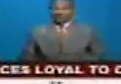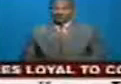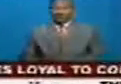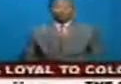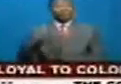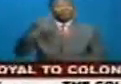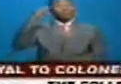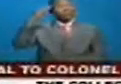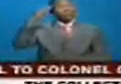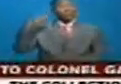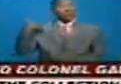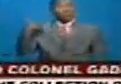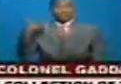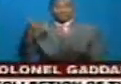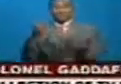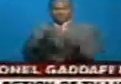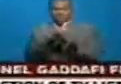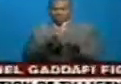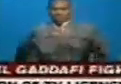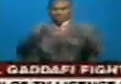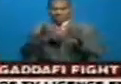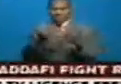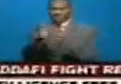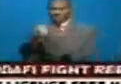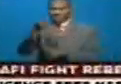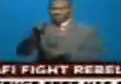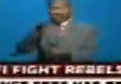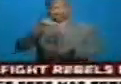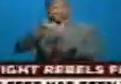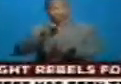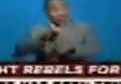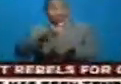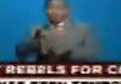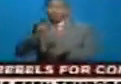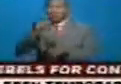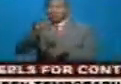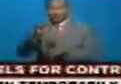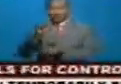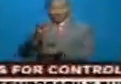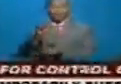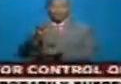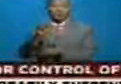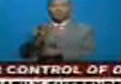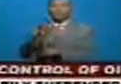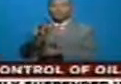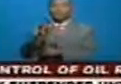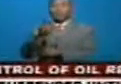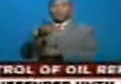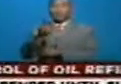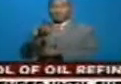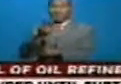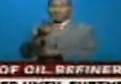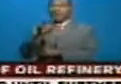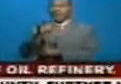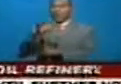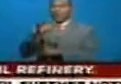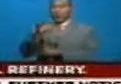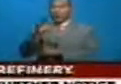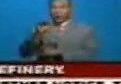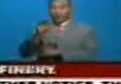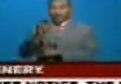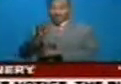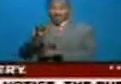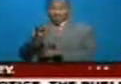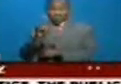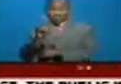The moderator of the General Assembly of YP Church Ghana, Right Reverend Francis Amenu, called for integrity in all